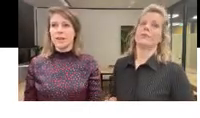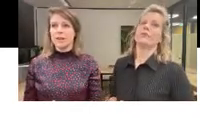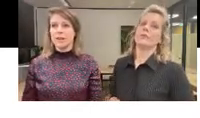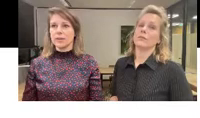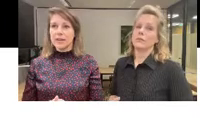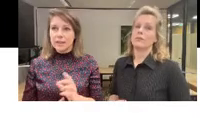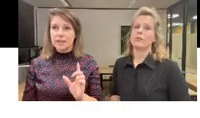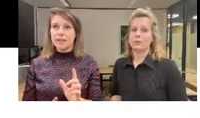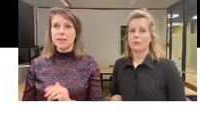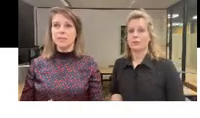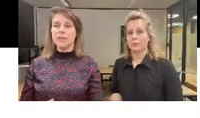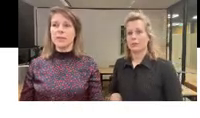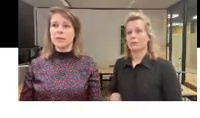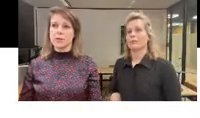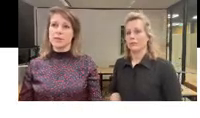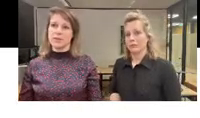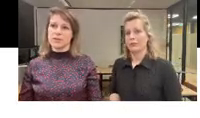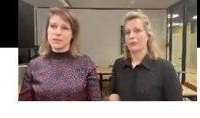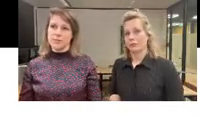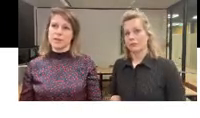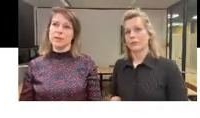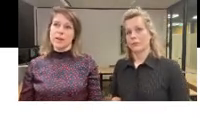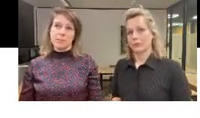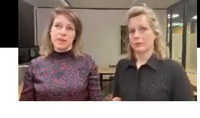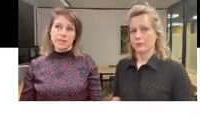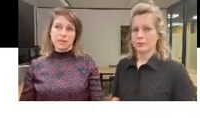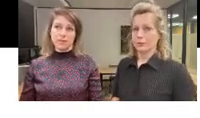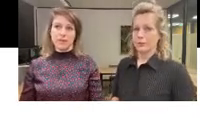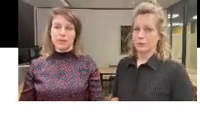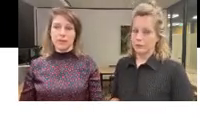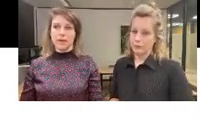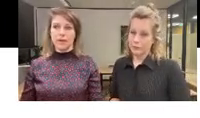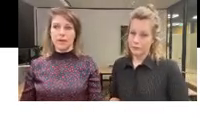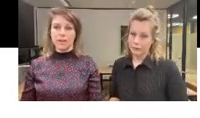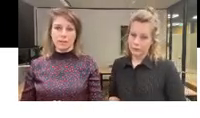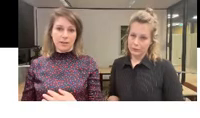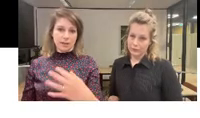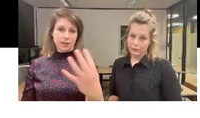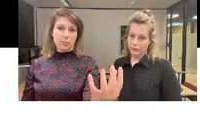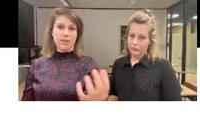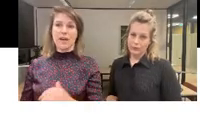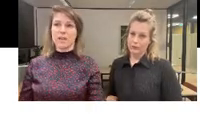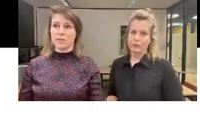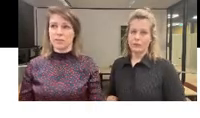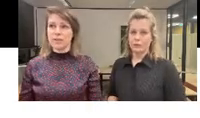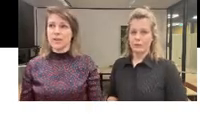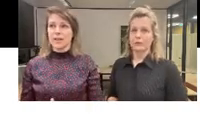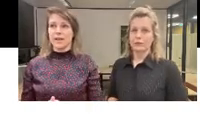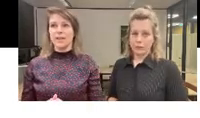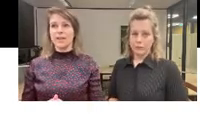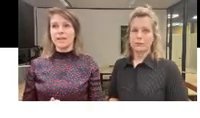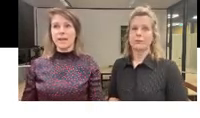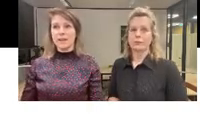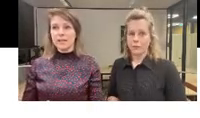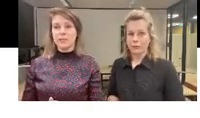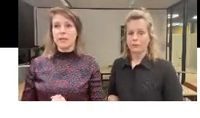patients showed a clinically meaningful response to treatment based upon the CAPSCA scores.